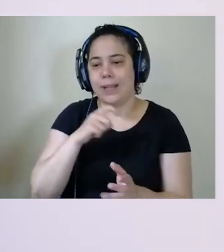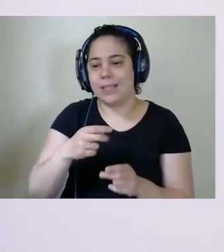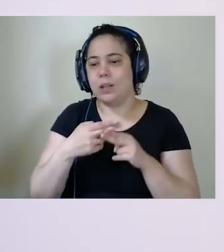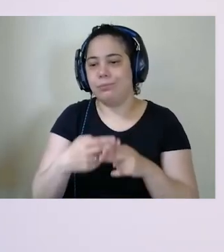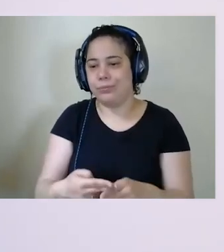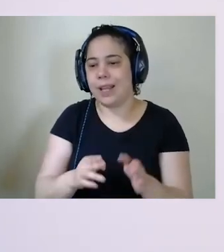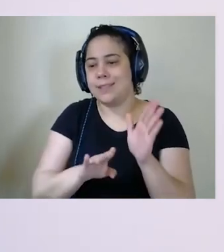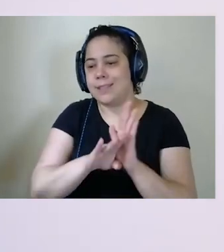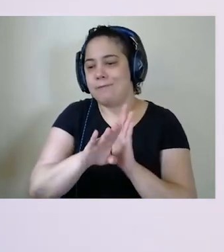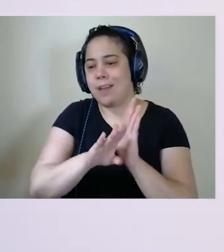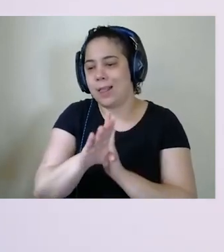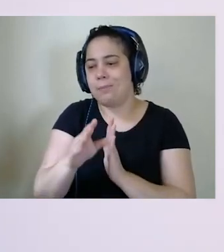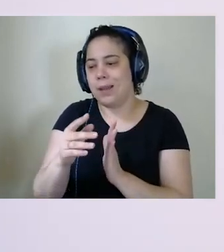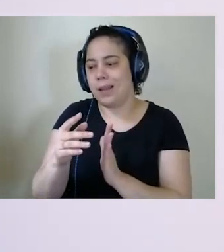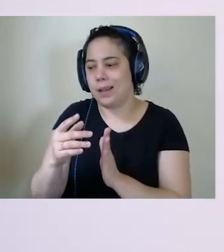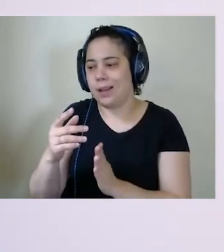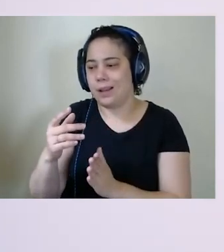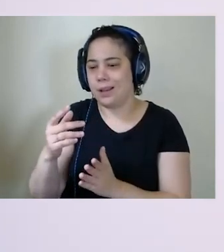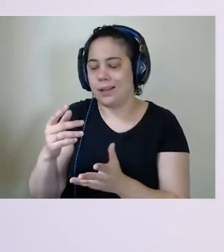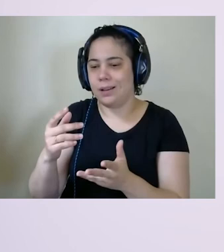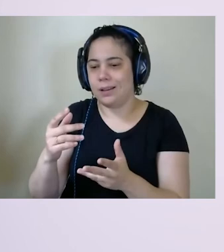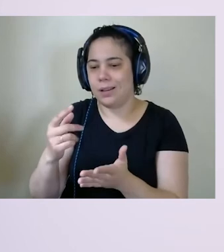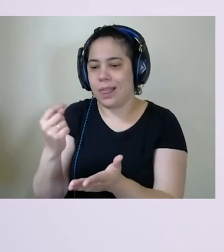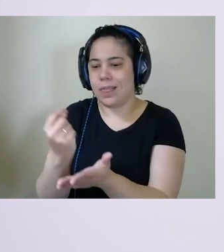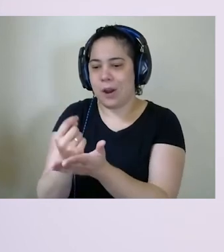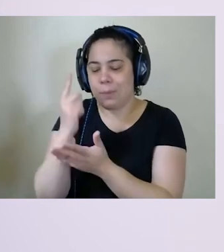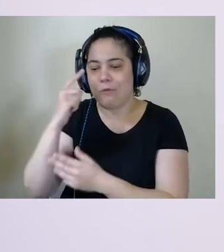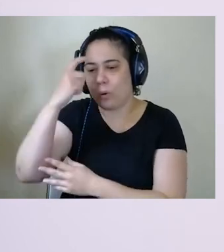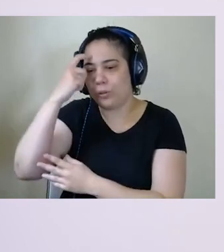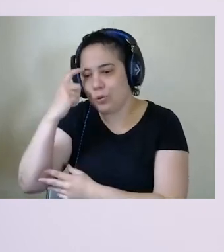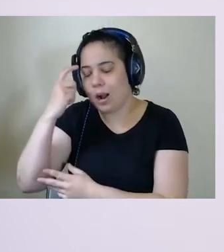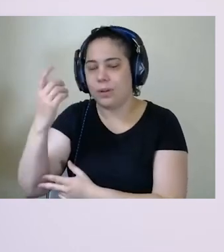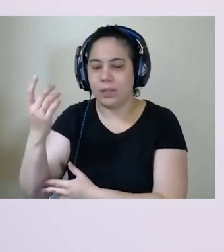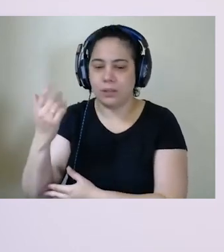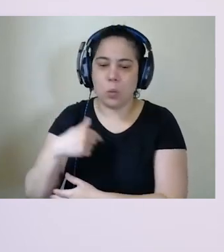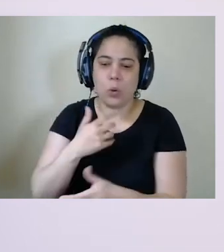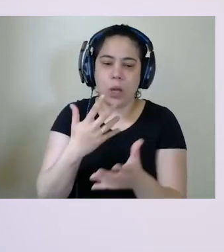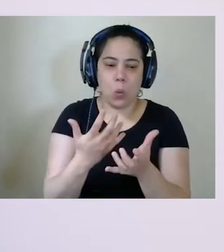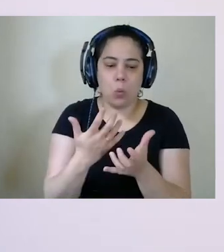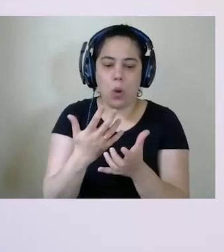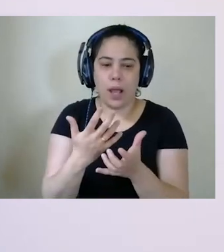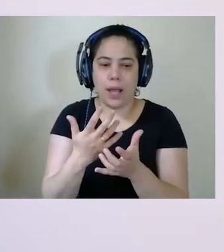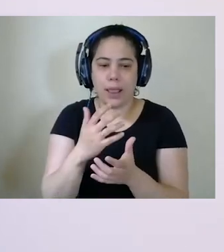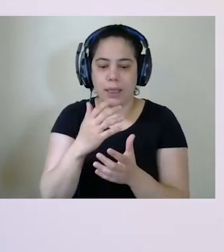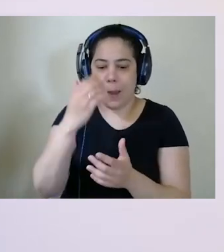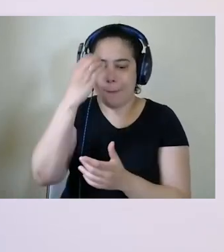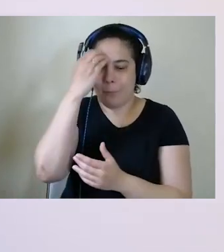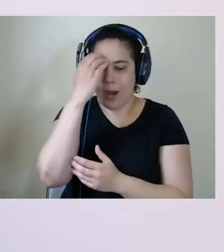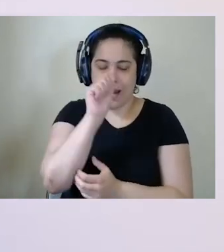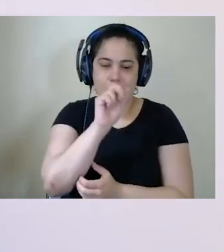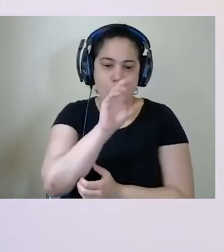So the really the important piece here is that we quiet and regulate arousal,